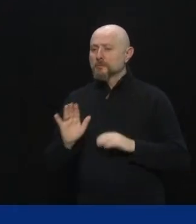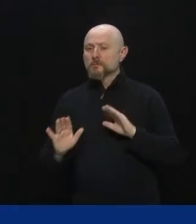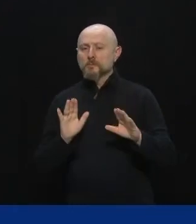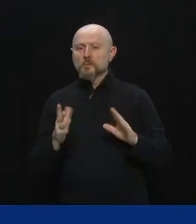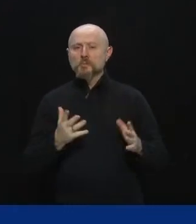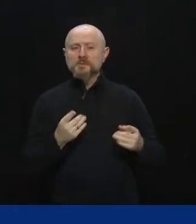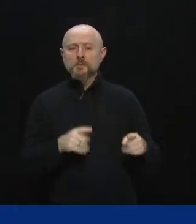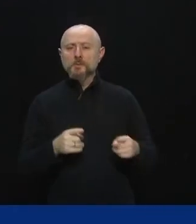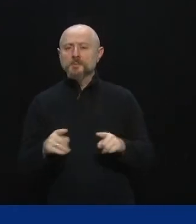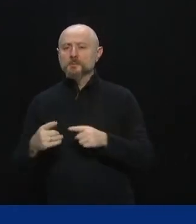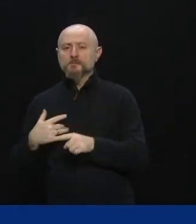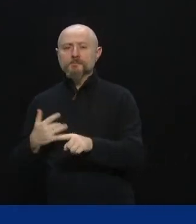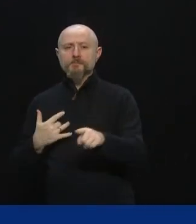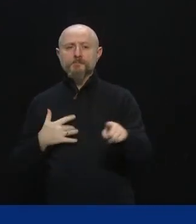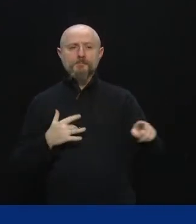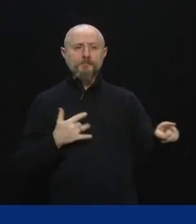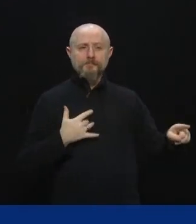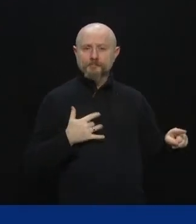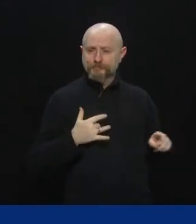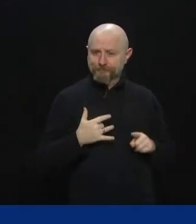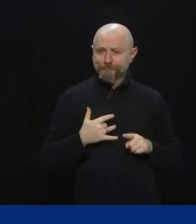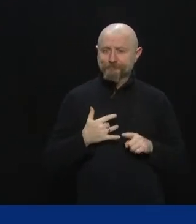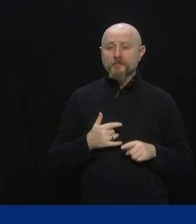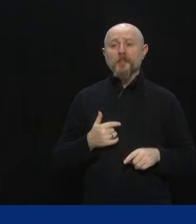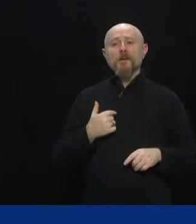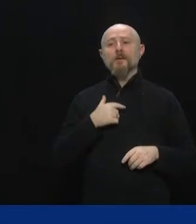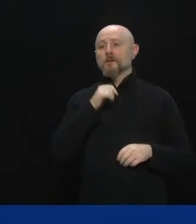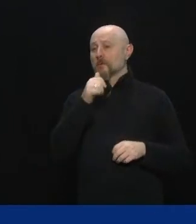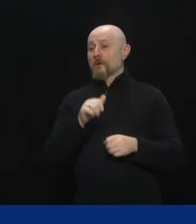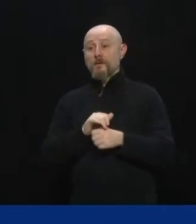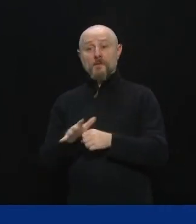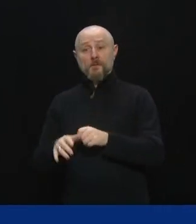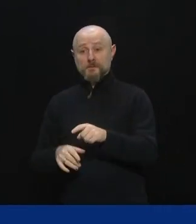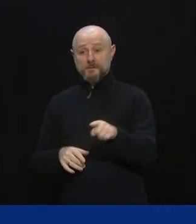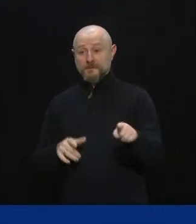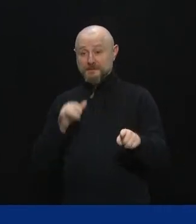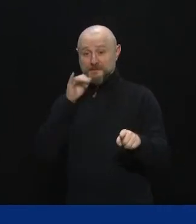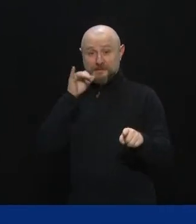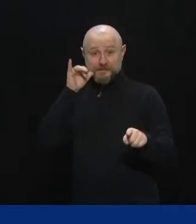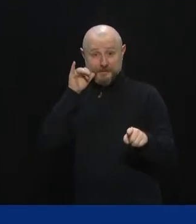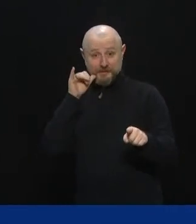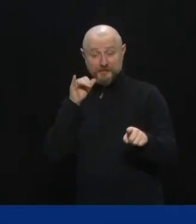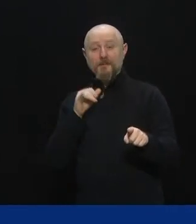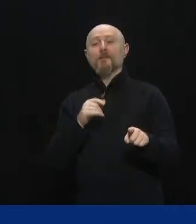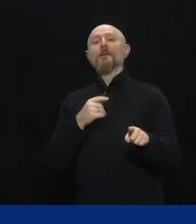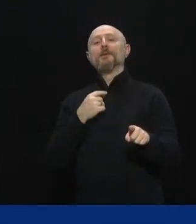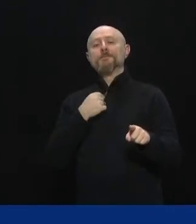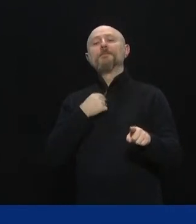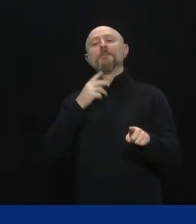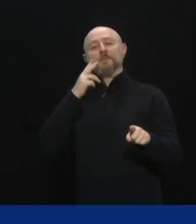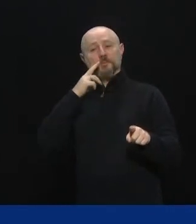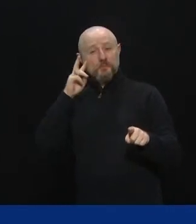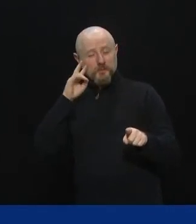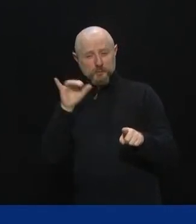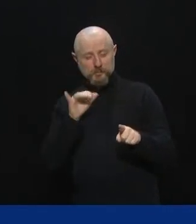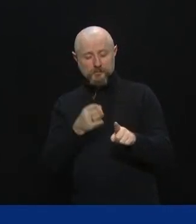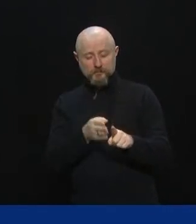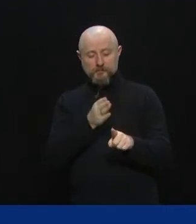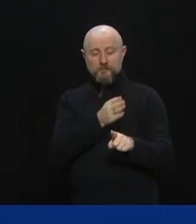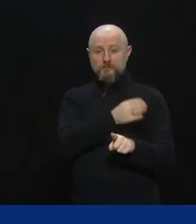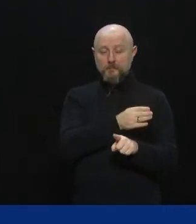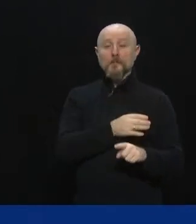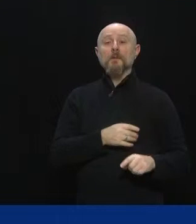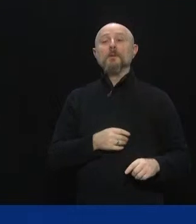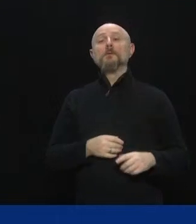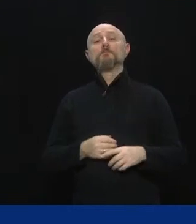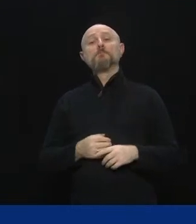The most number of people admitted for non-COVID reasons as of just yesterday, or a couple days ago, are in New York